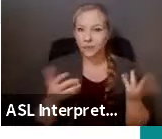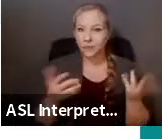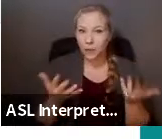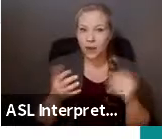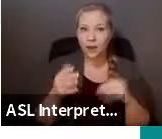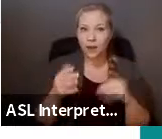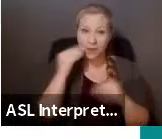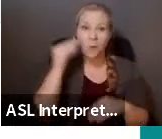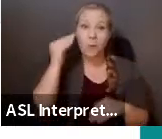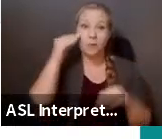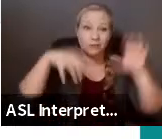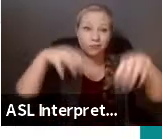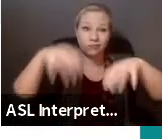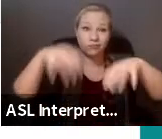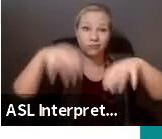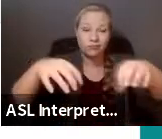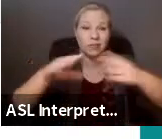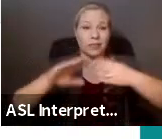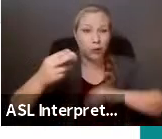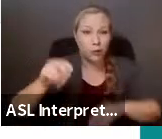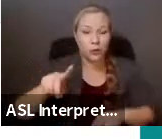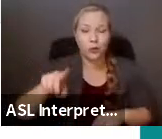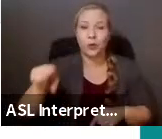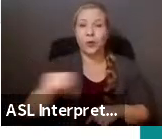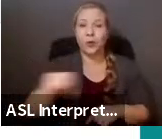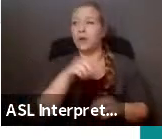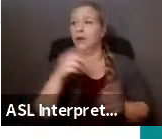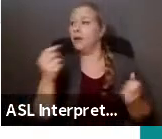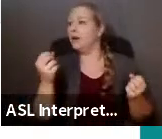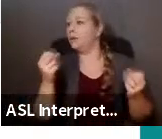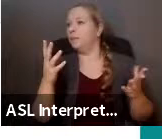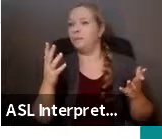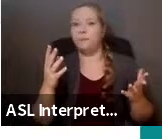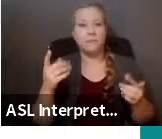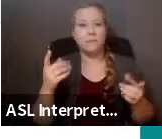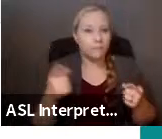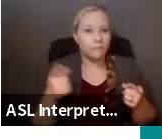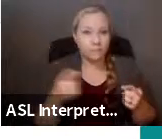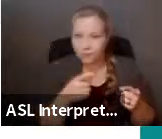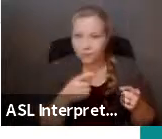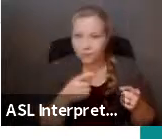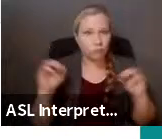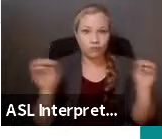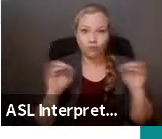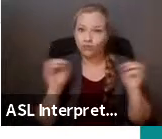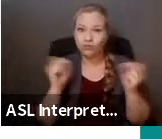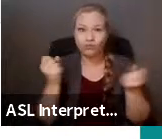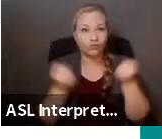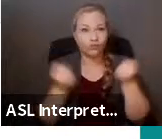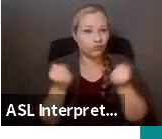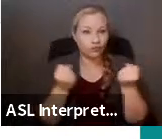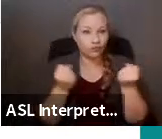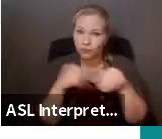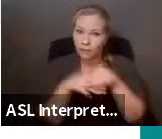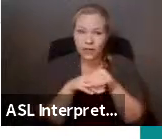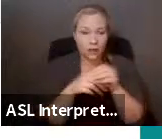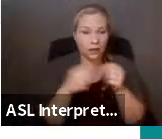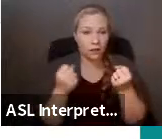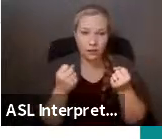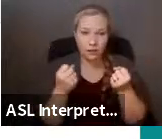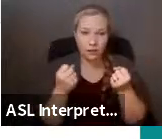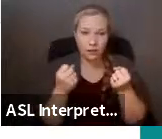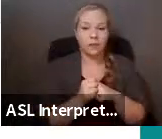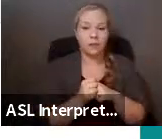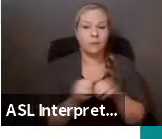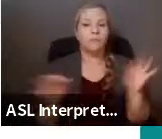neighborhoods and parts of the community that don't have a lot of folks don't have access to vehicles. Creating those east-west connections is going to be